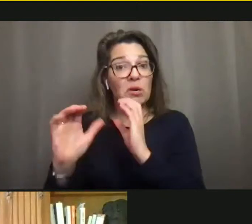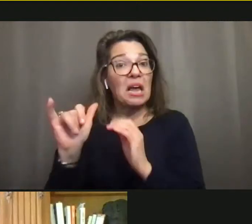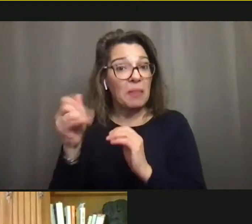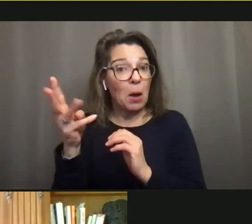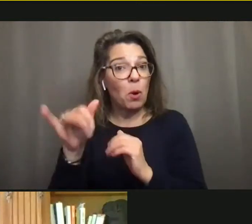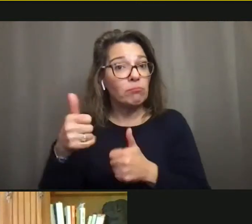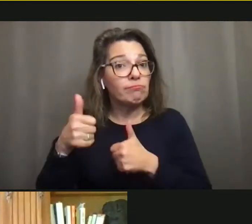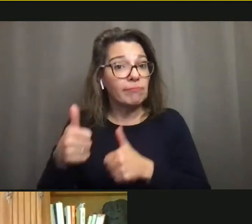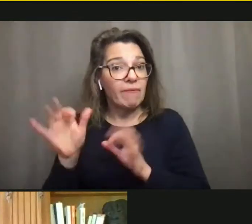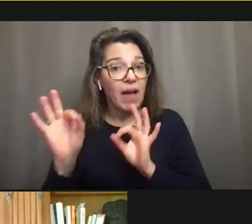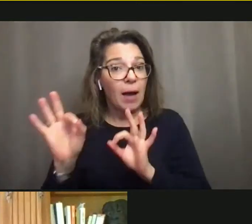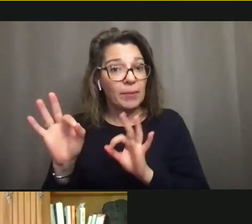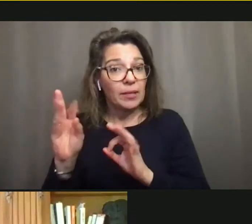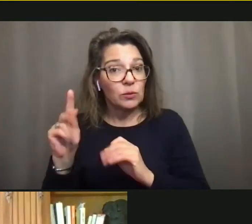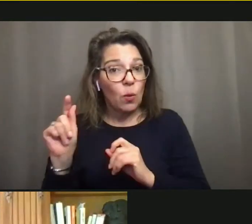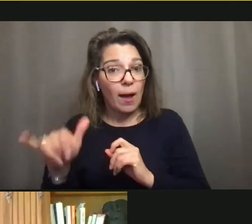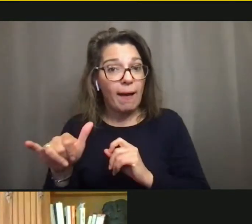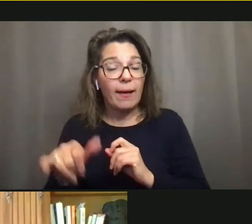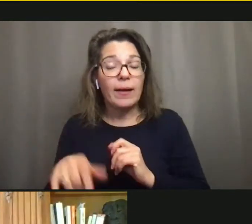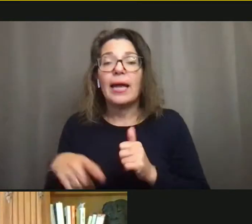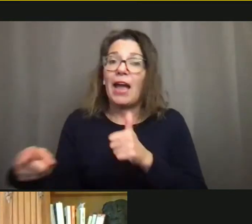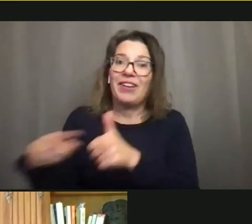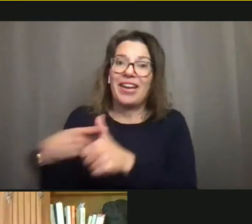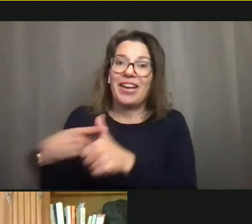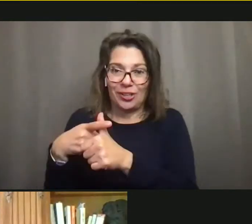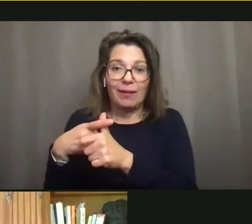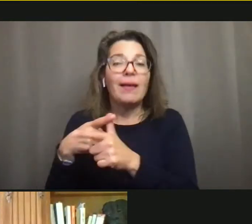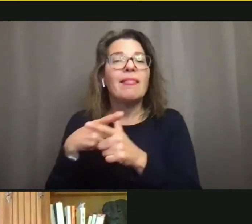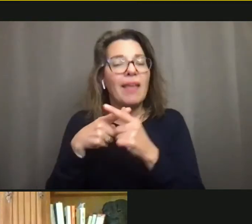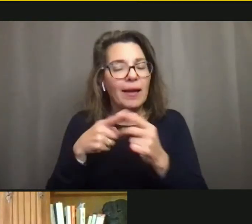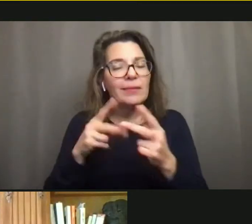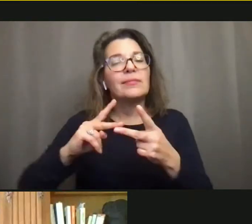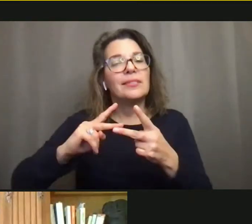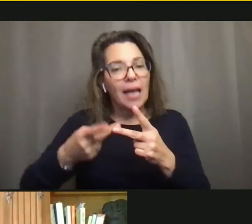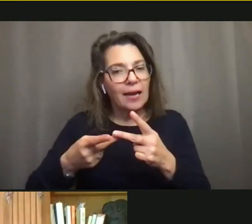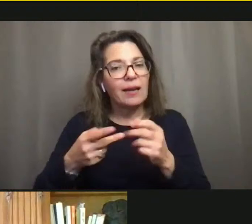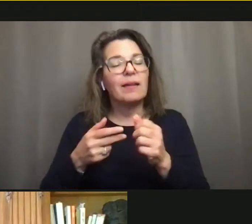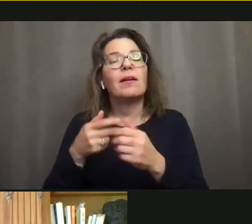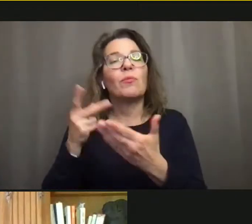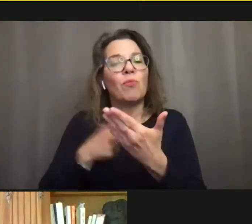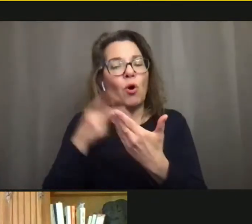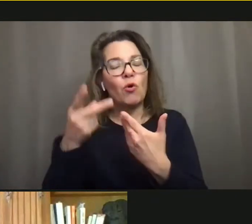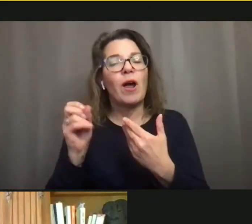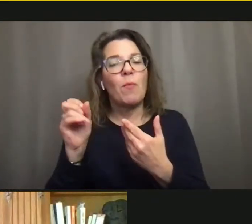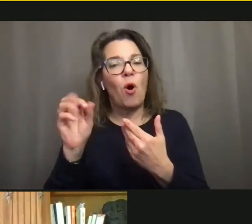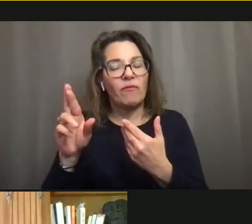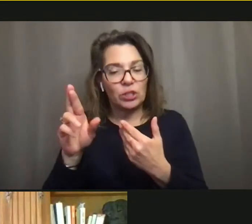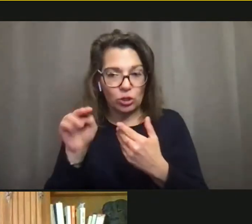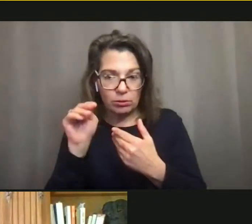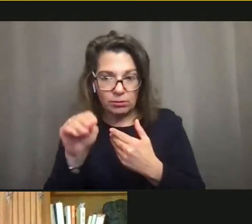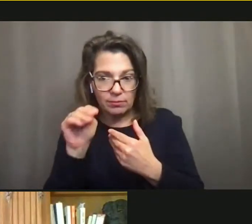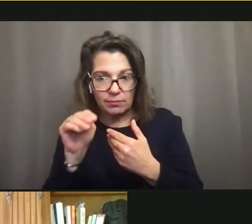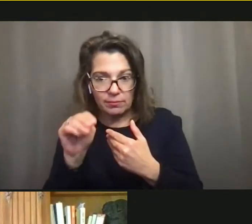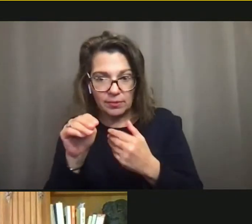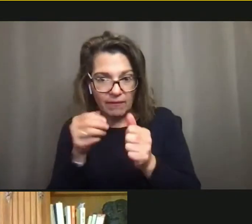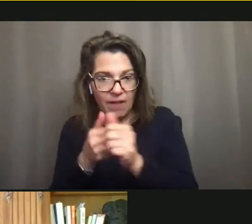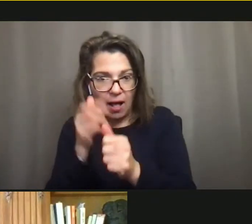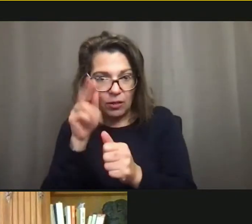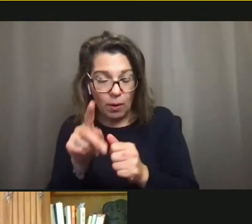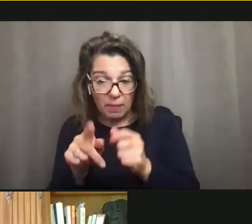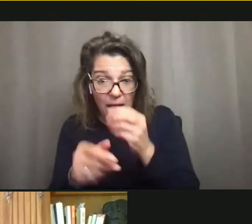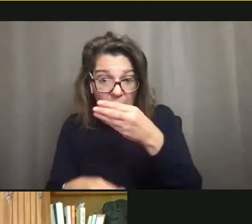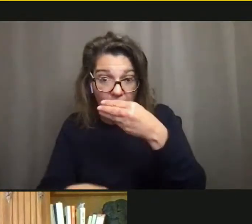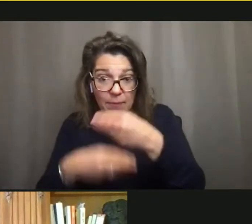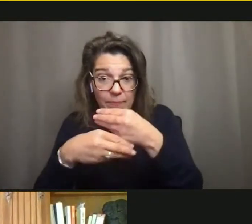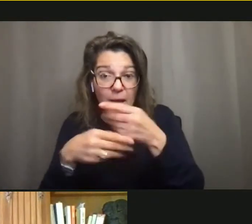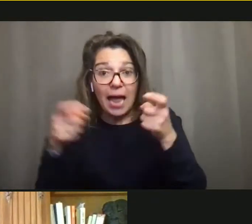information initially, and you can make sure that you follow up also with your program officer to make sure that an administrative supplement is